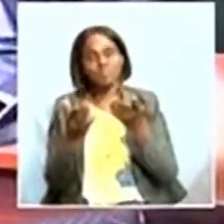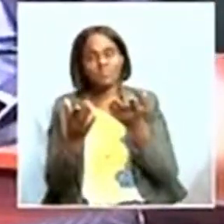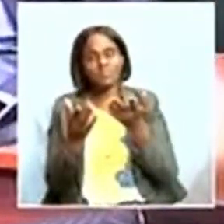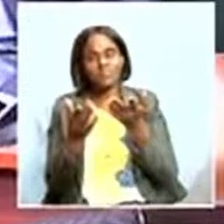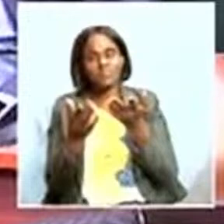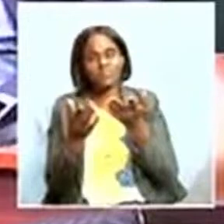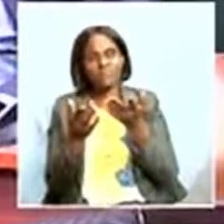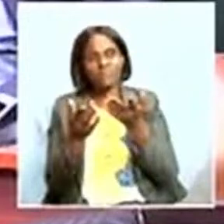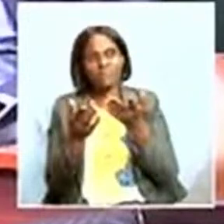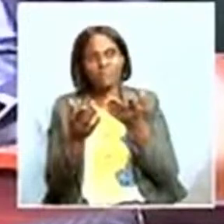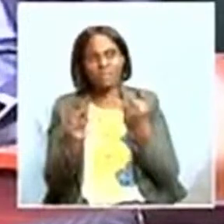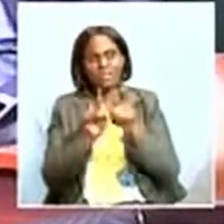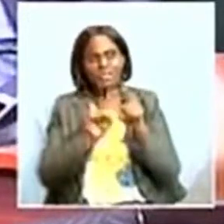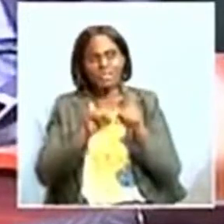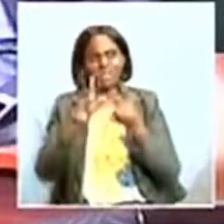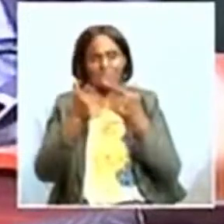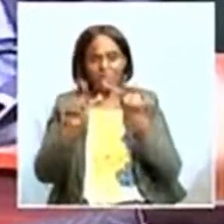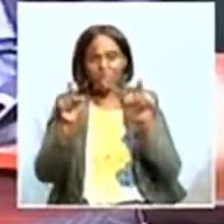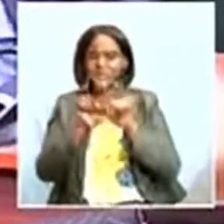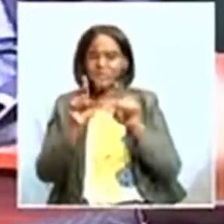Even in the language itself,